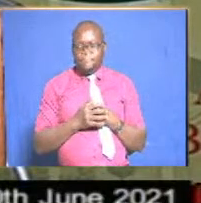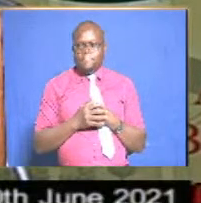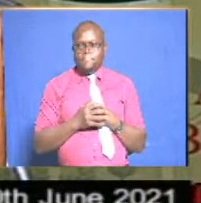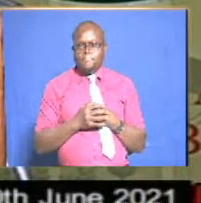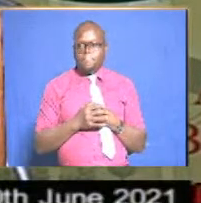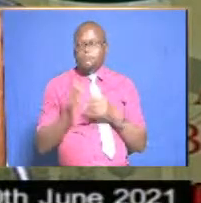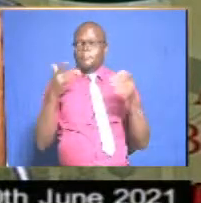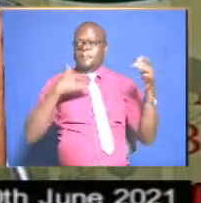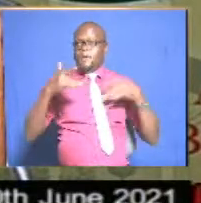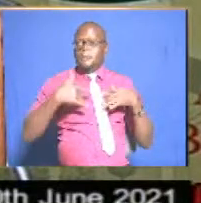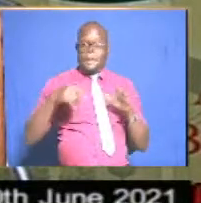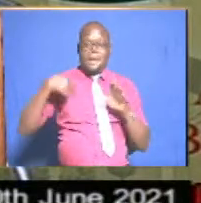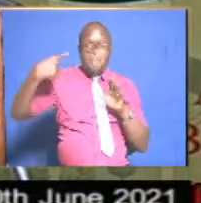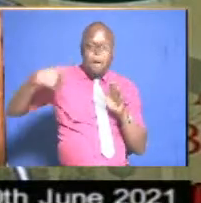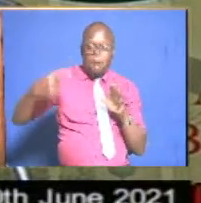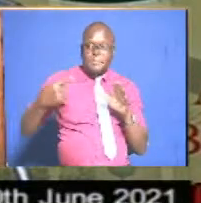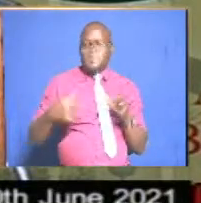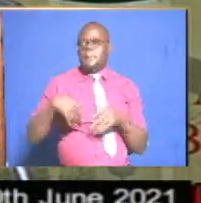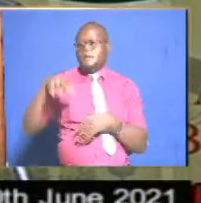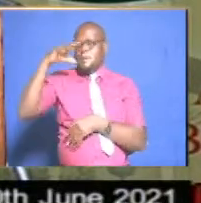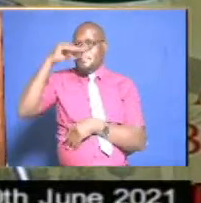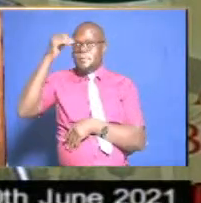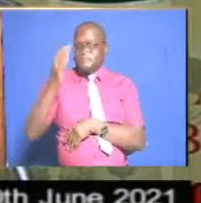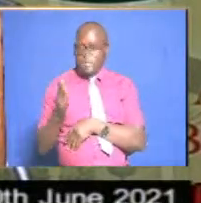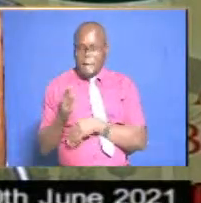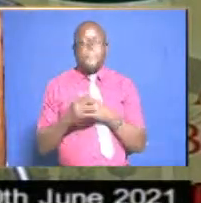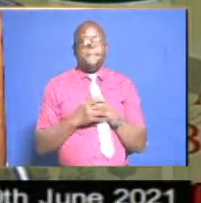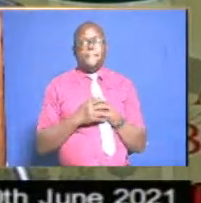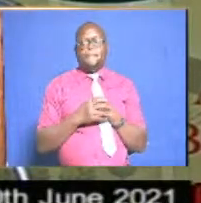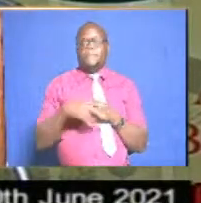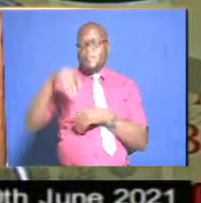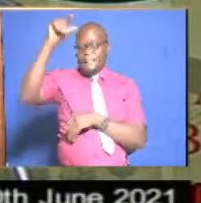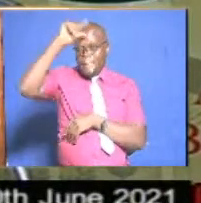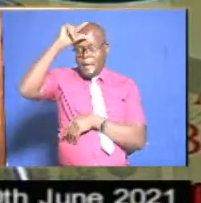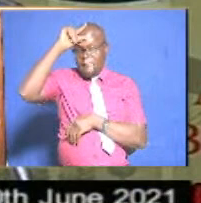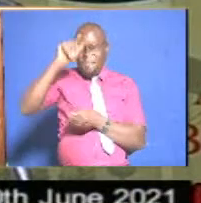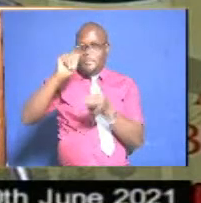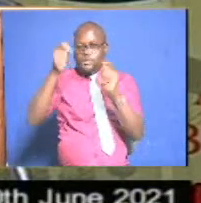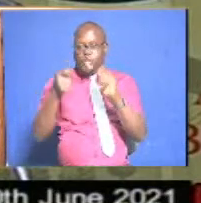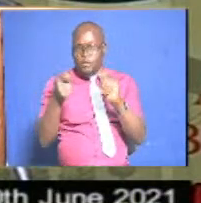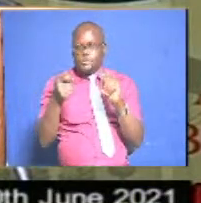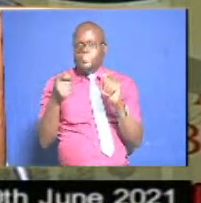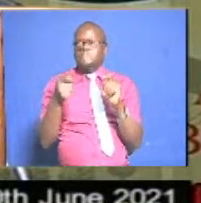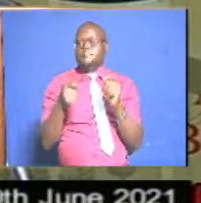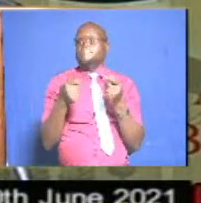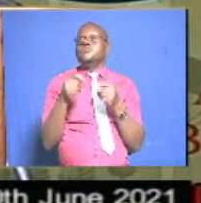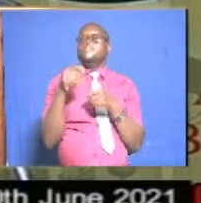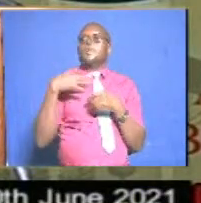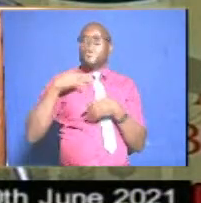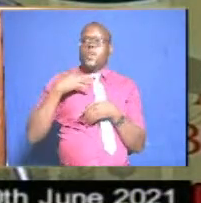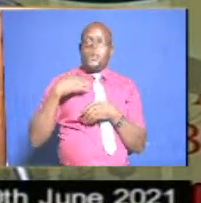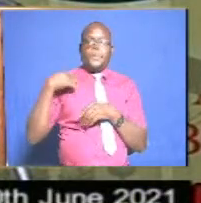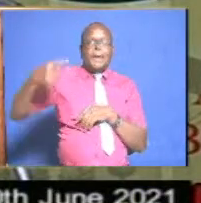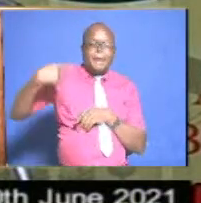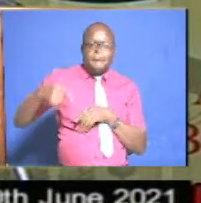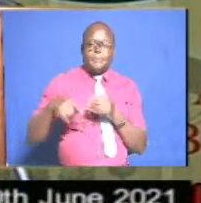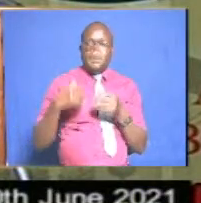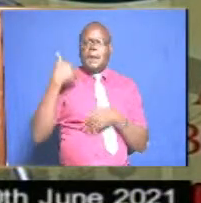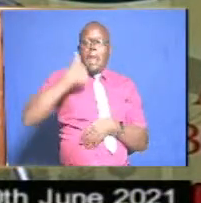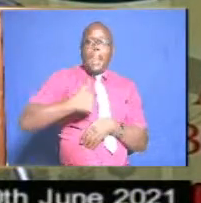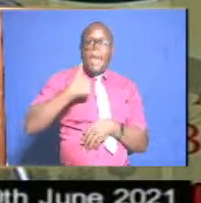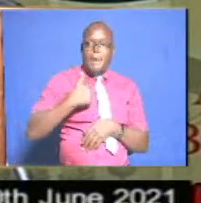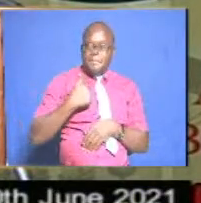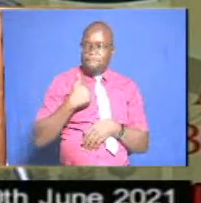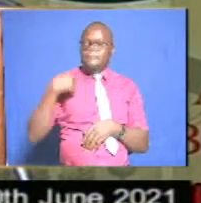With regard to manufacturing, Mr. Speaker, the government has revived and transformed textile, leather, and automobile